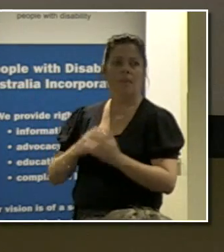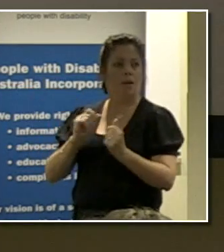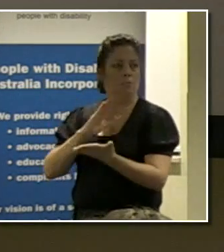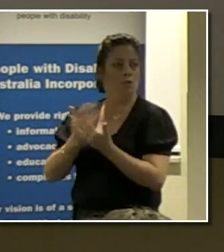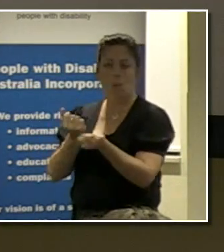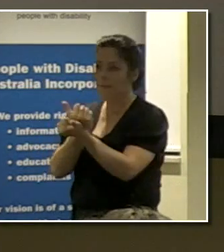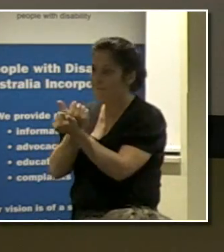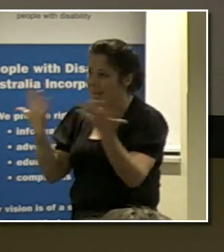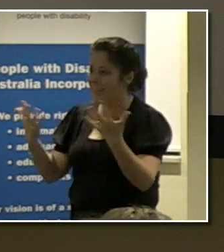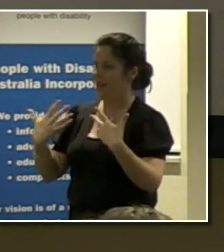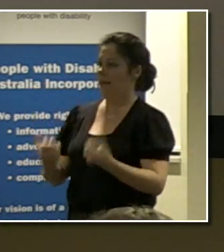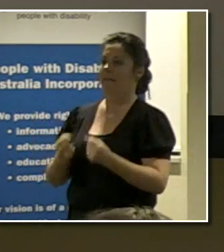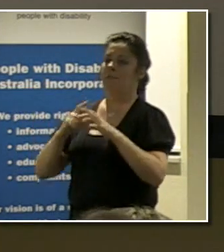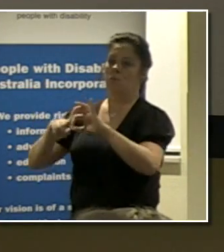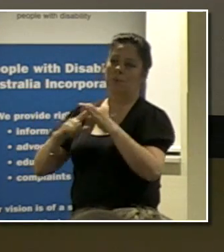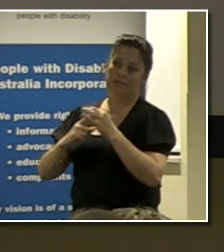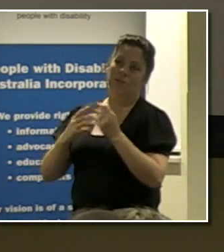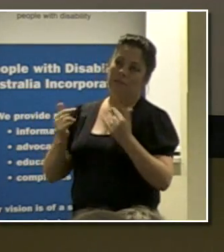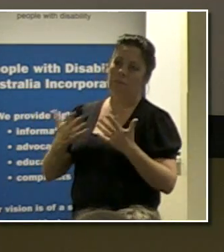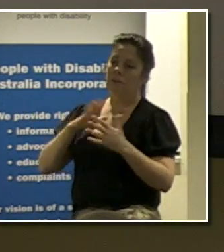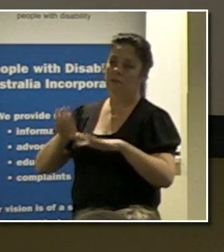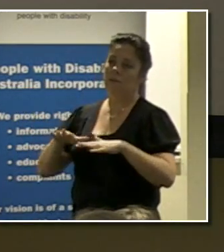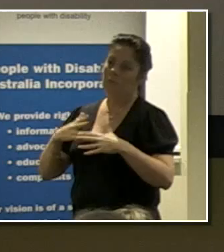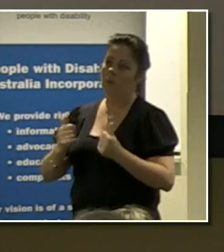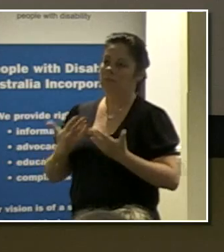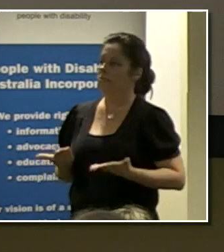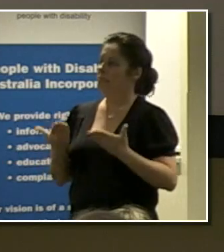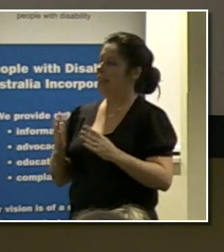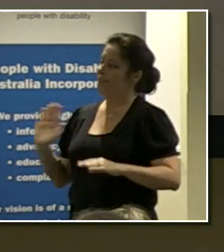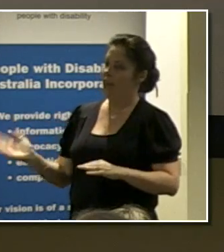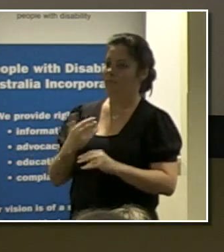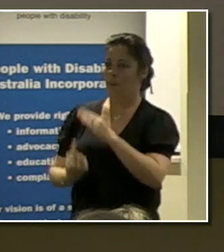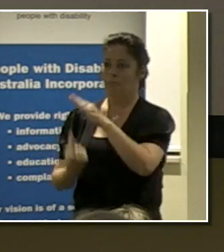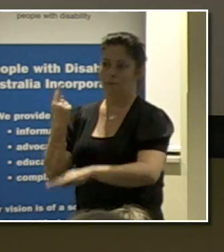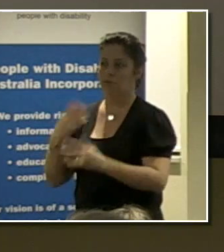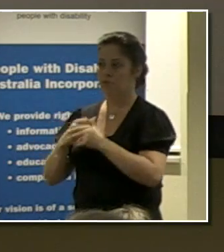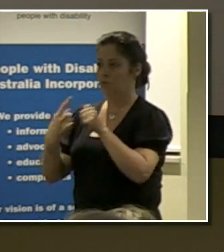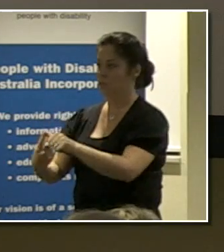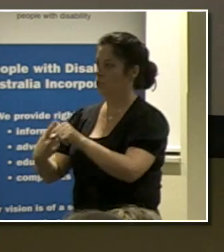individual questions, but we want to try and give everyone a chance to have a say.